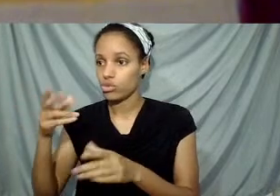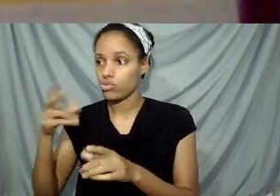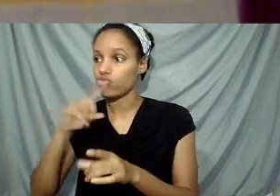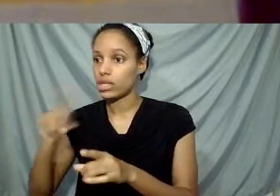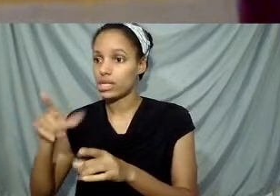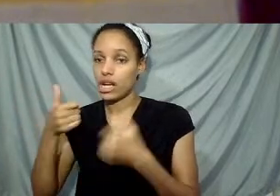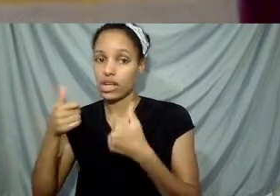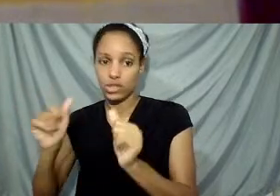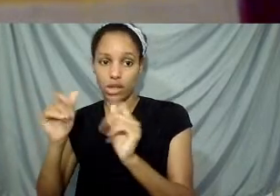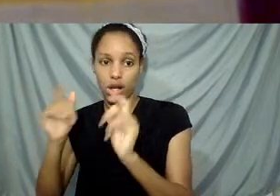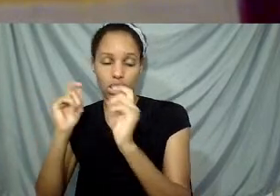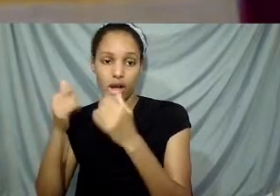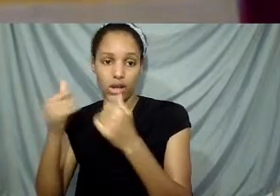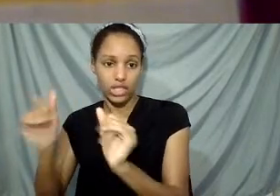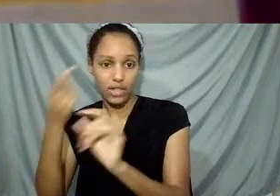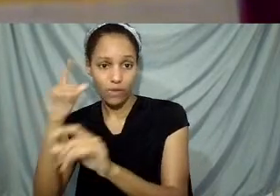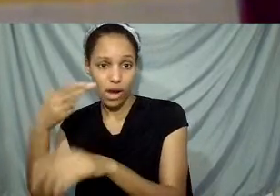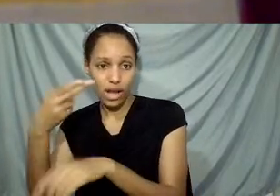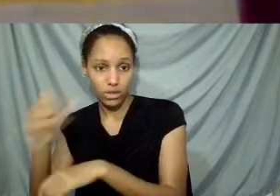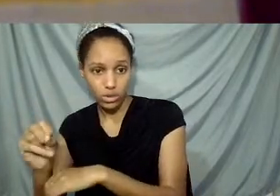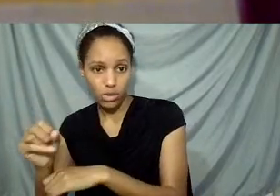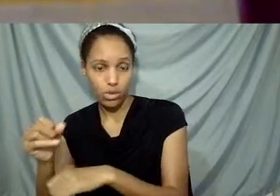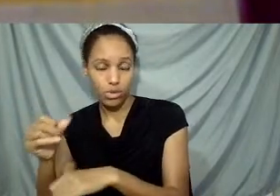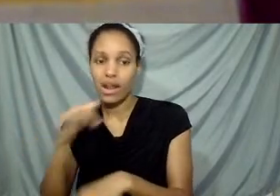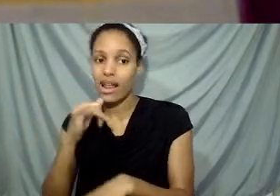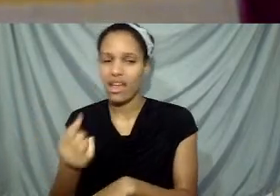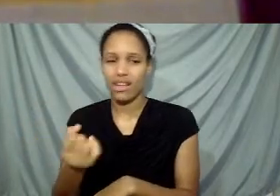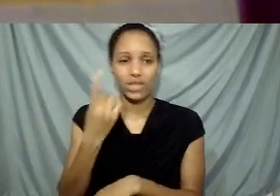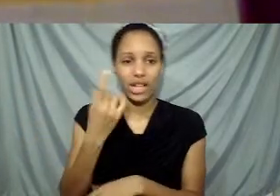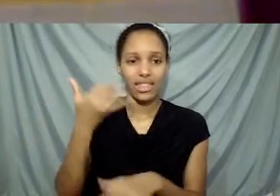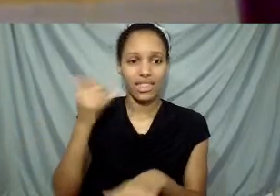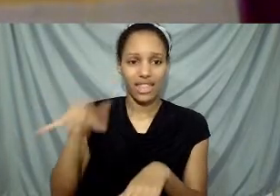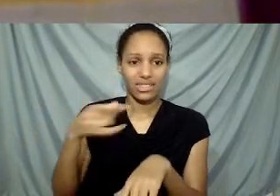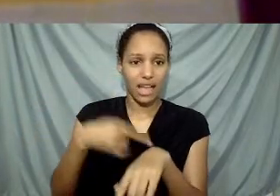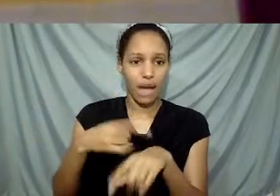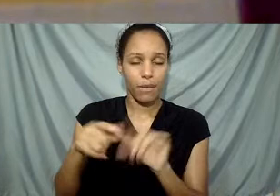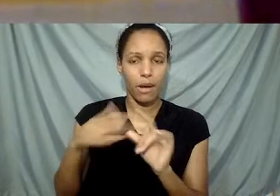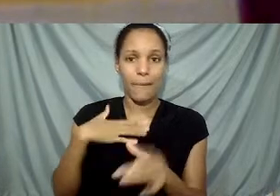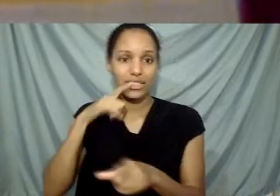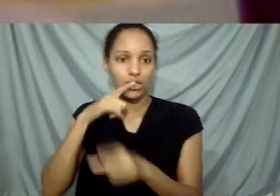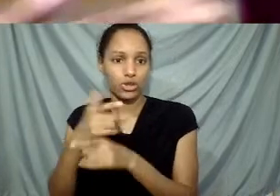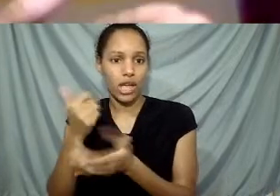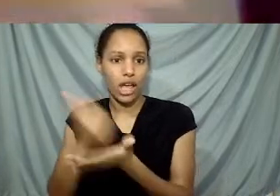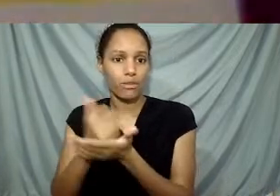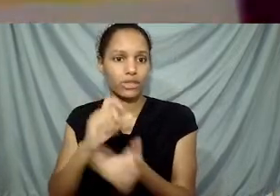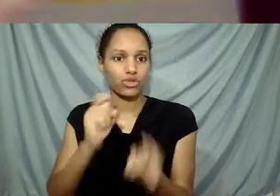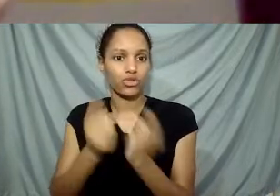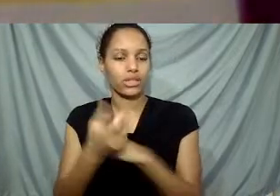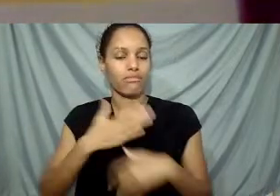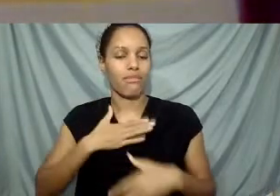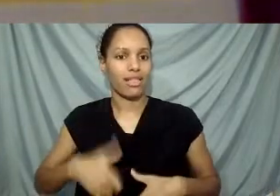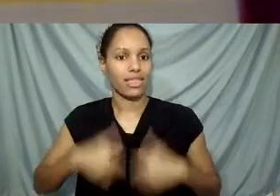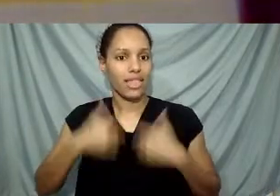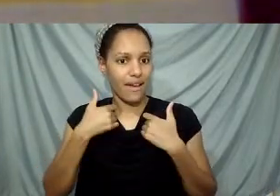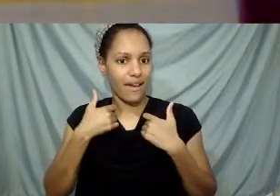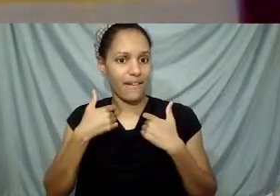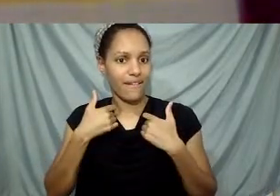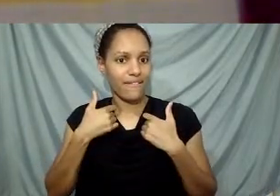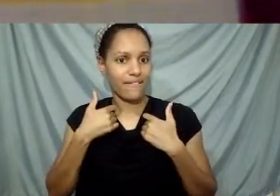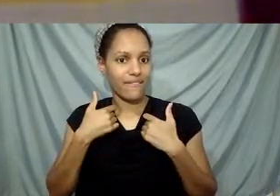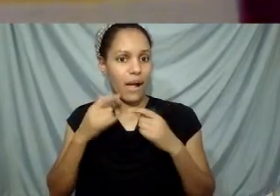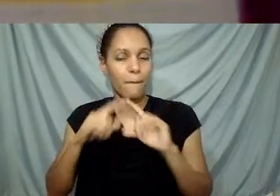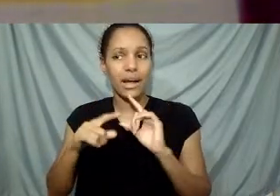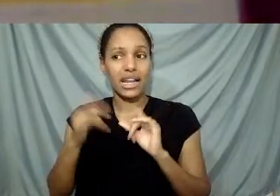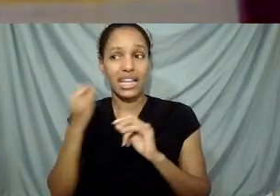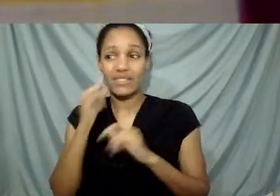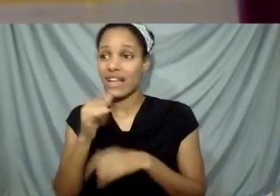I didn't understand it at the time, but now I understand that my sister helped change my life. Like, if it wasn't for her, and I'm gonna get emotional, but if it